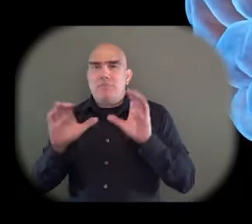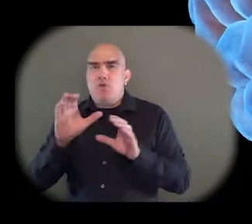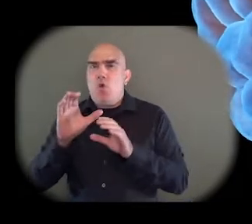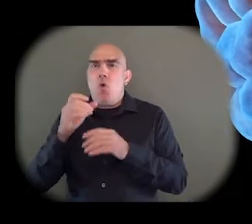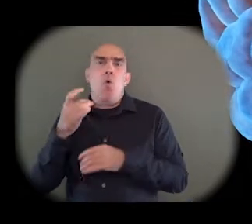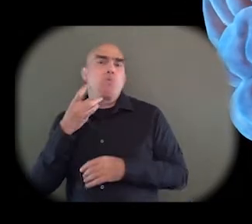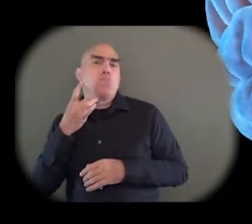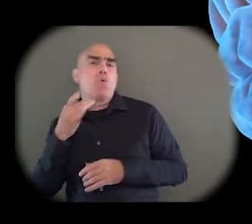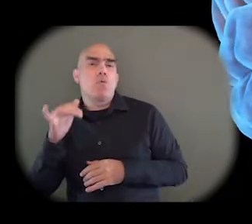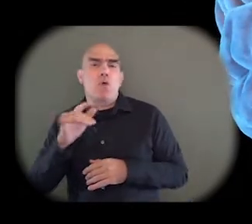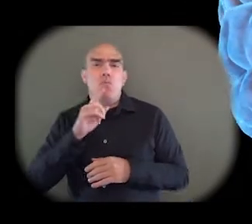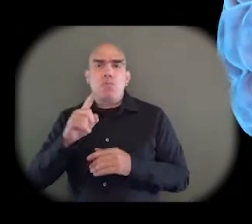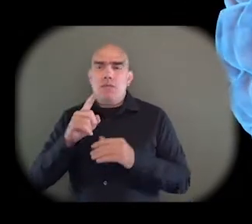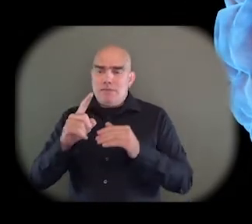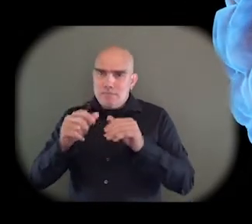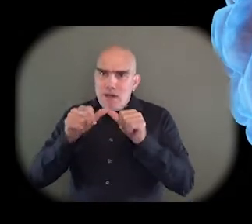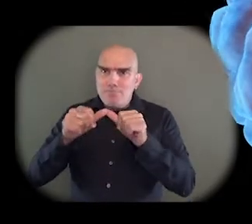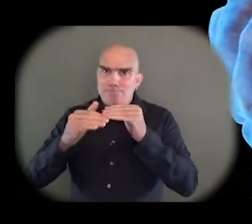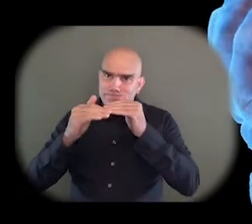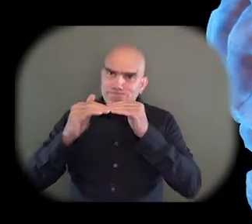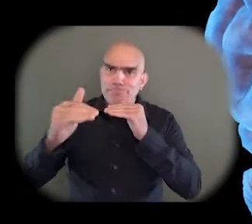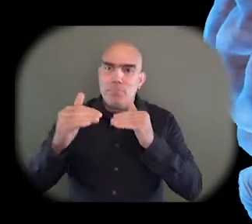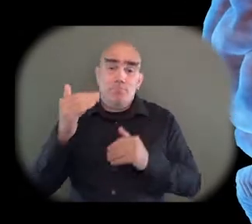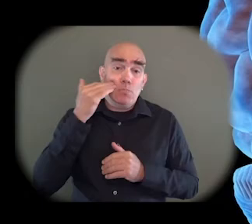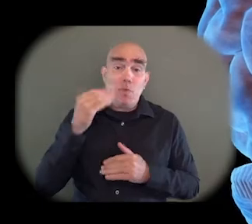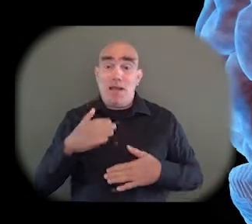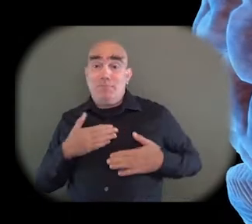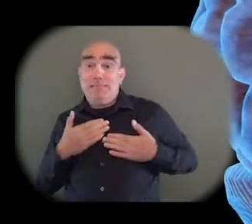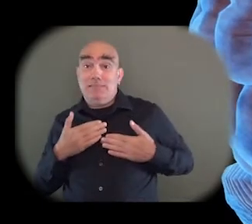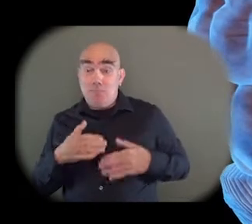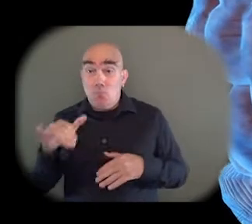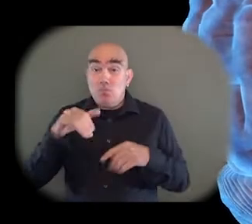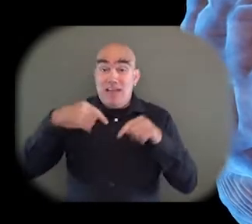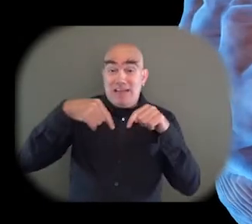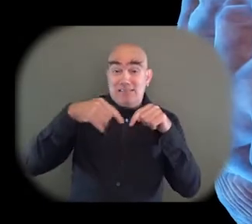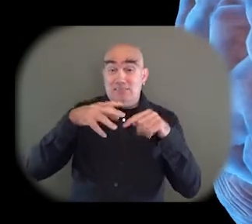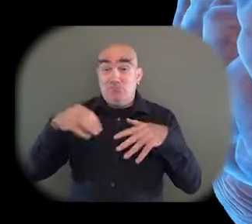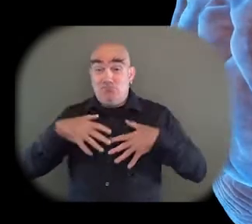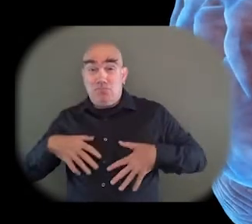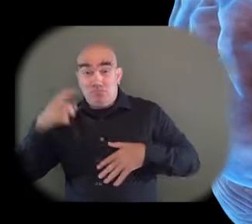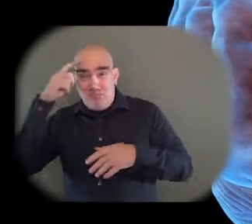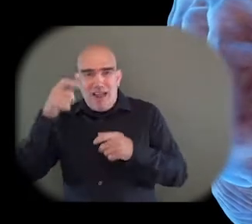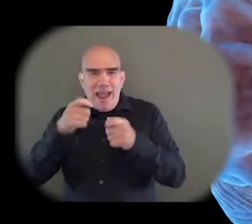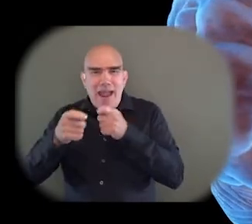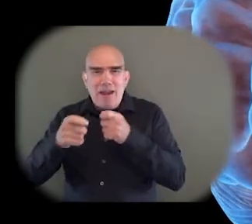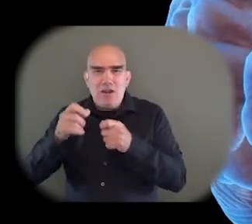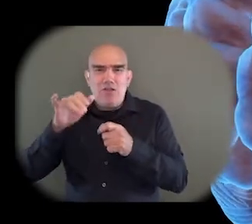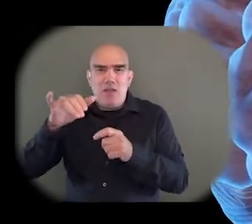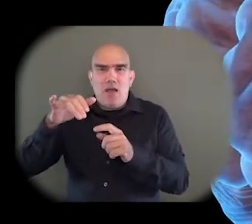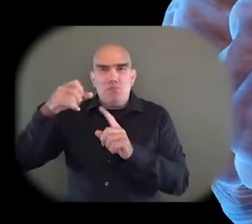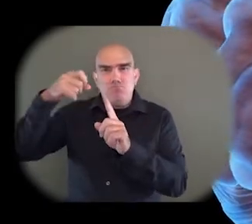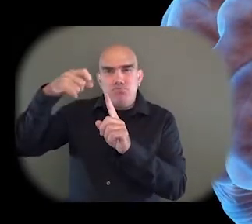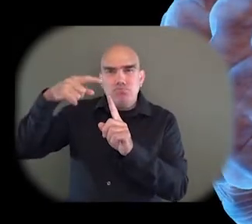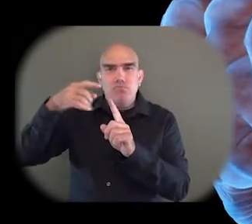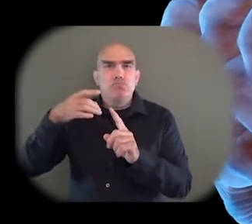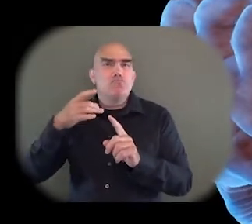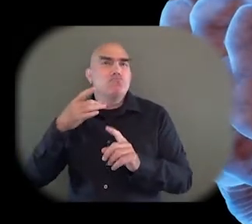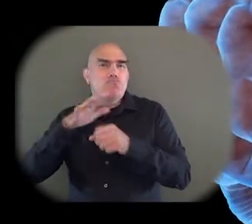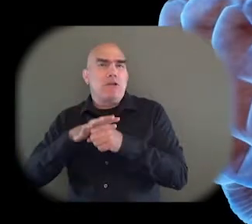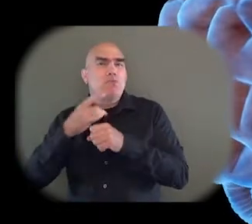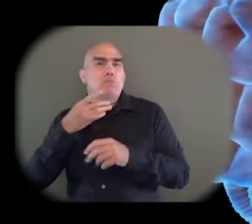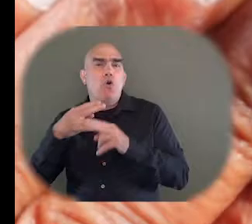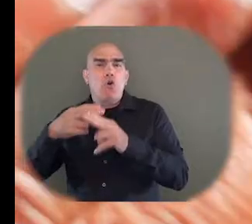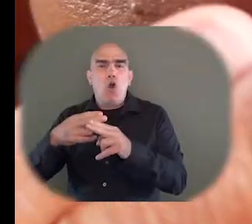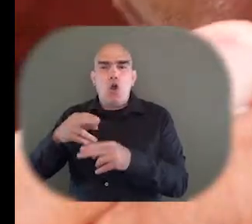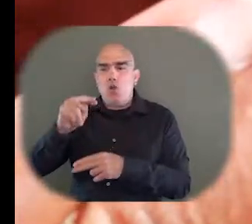the neurotransmitter and stress hormone called norepinephrine, which plays a part in energy and attention levels, very